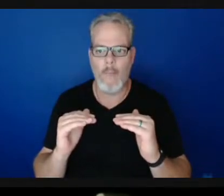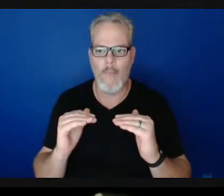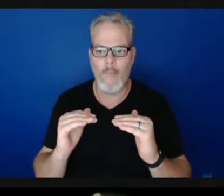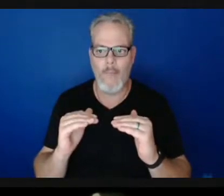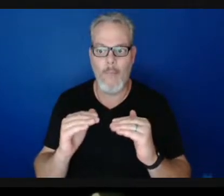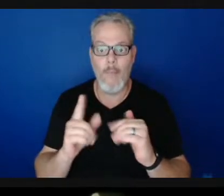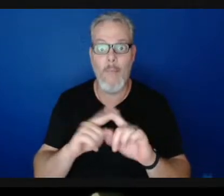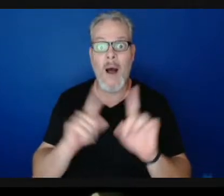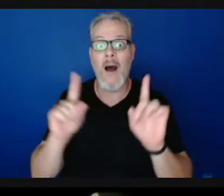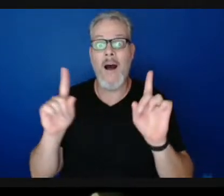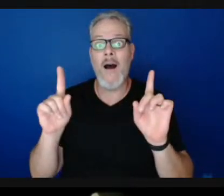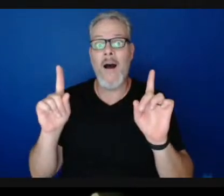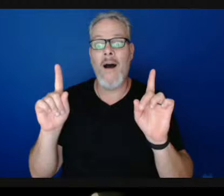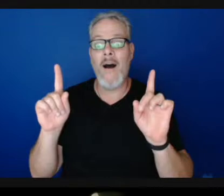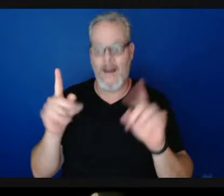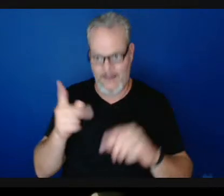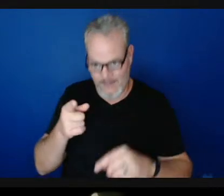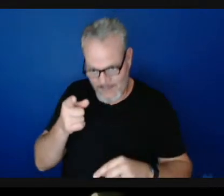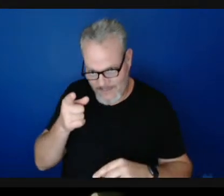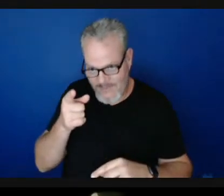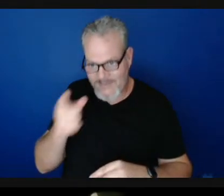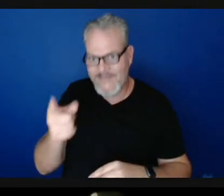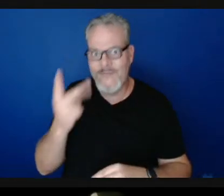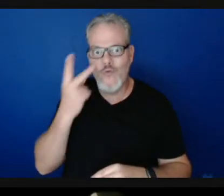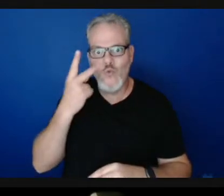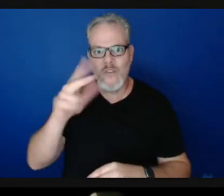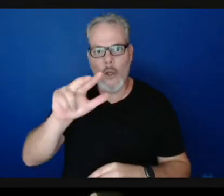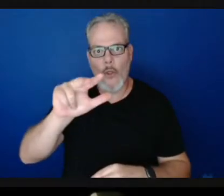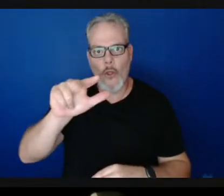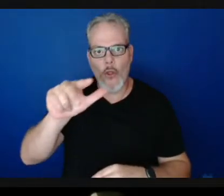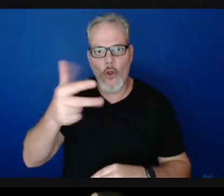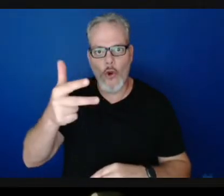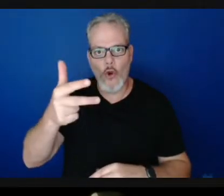drainback. When we do have this third phase beginning